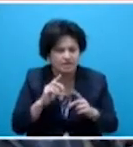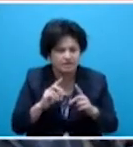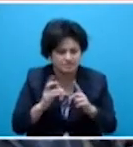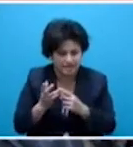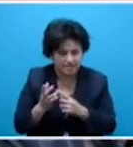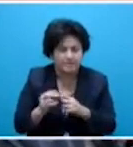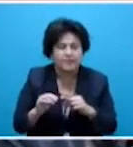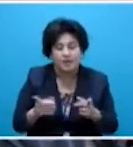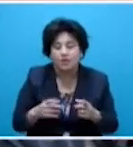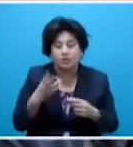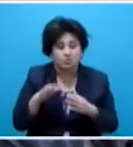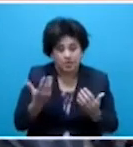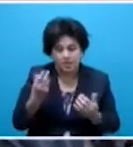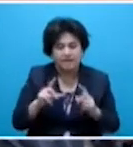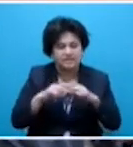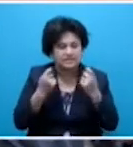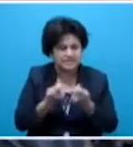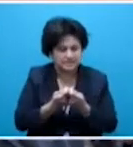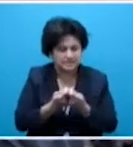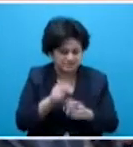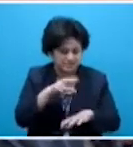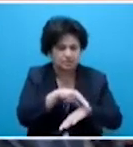of specialist outreach teams.